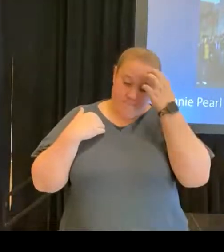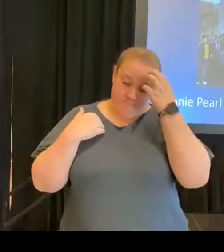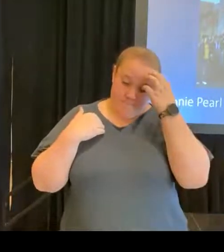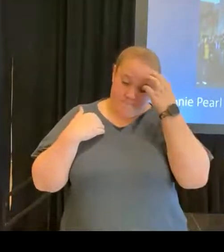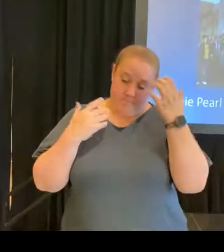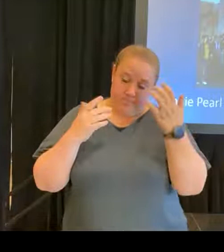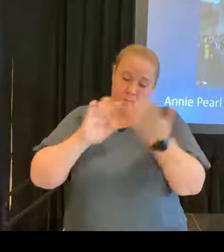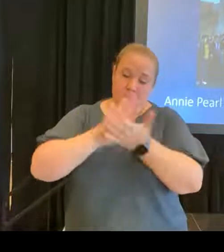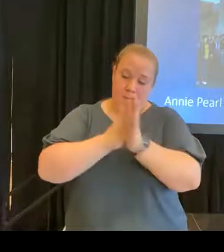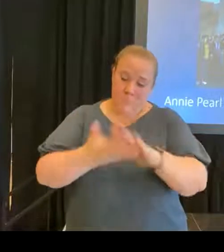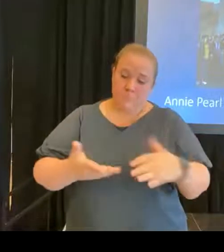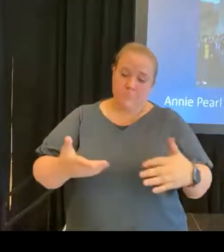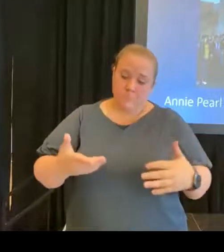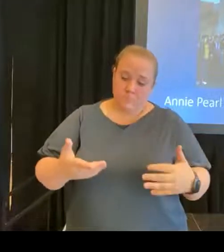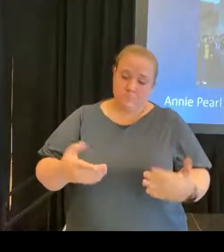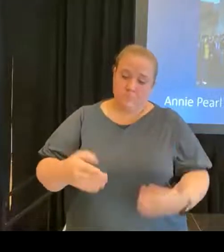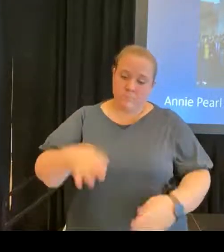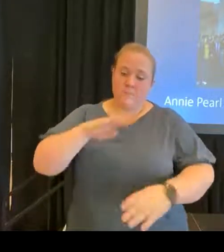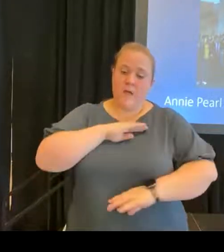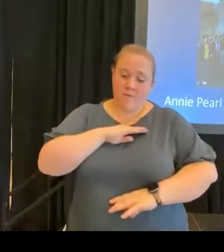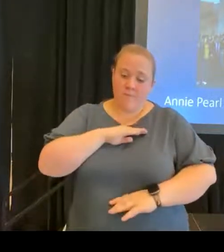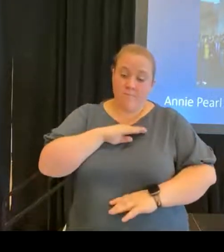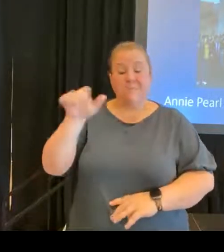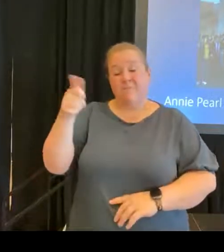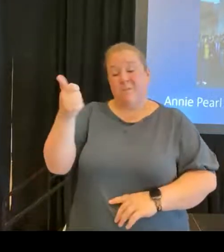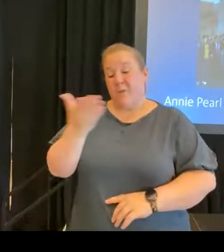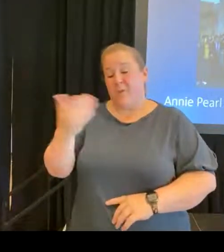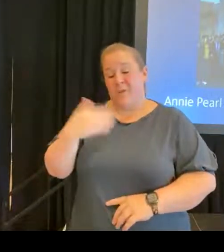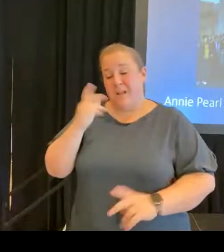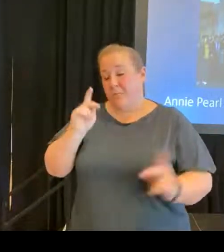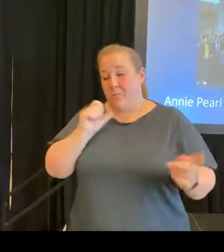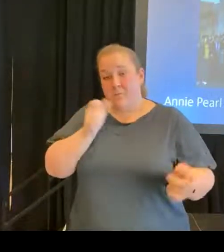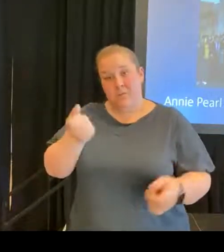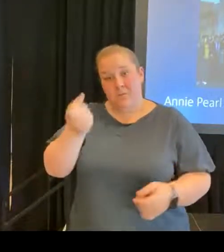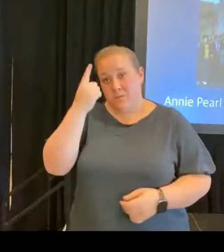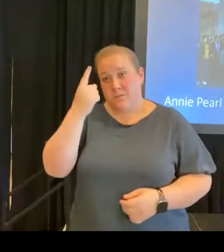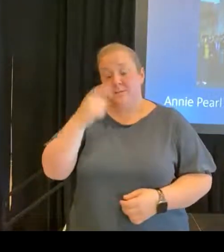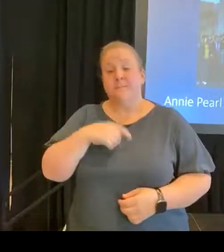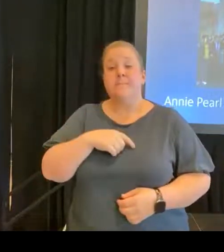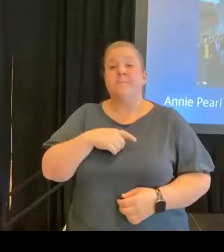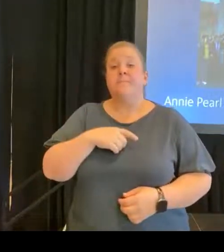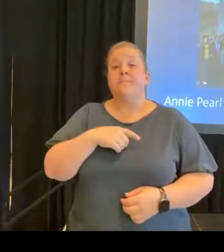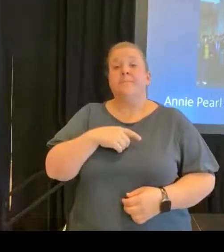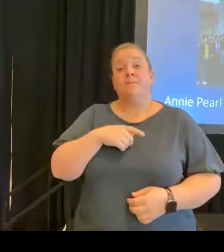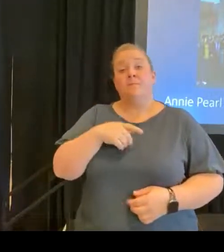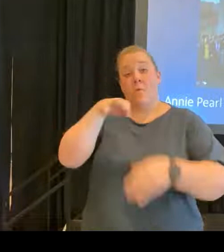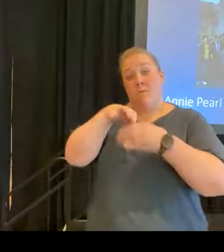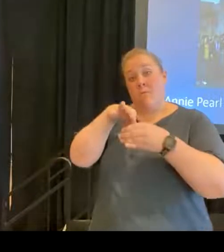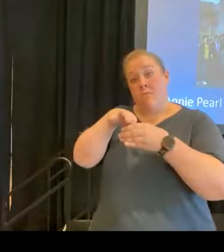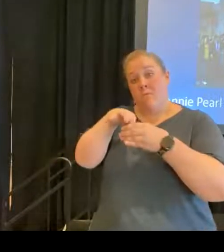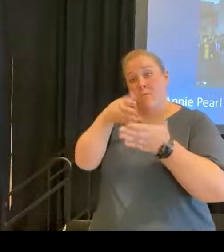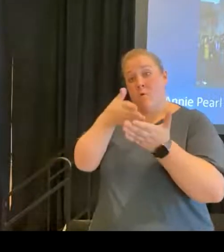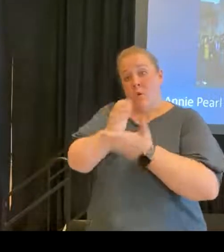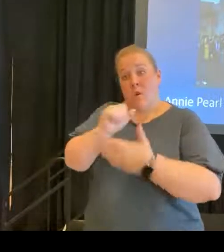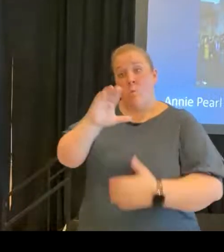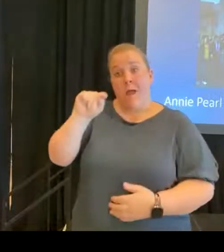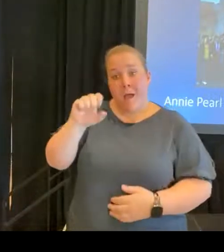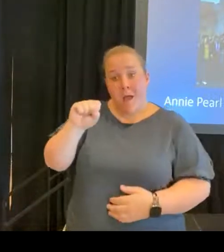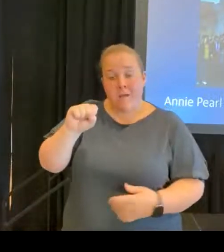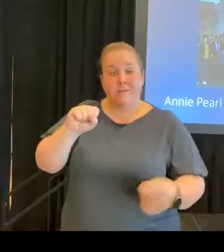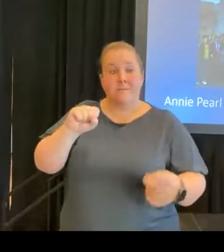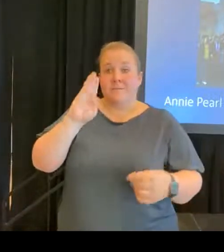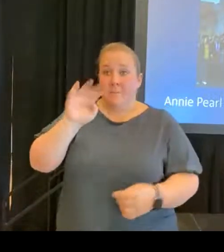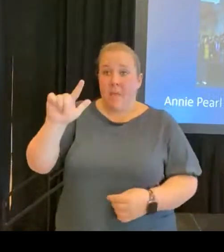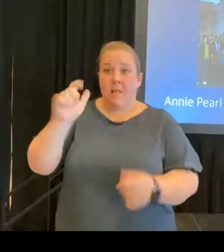gotten satisfied. And another thing people don't understand is that once we got the Voting Rights Act and the Voting Rights